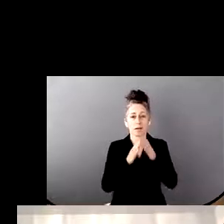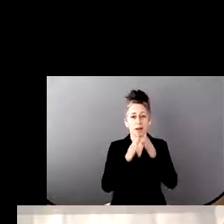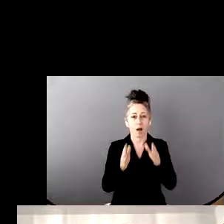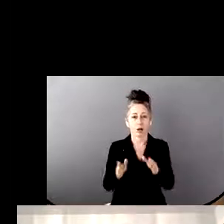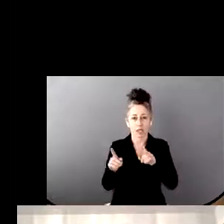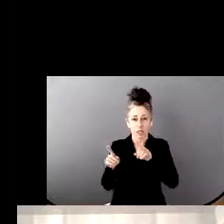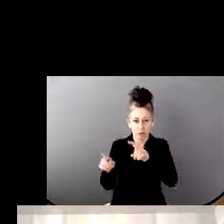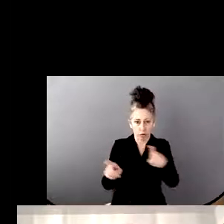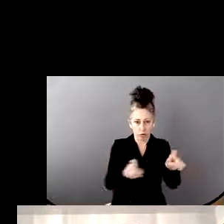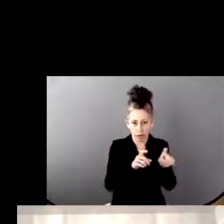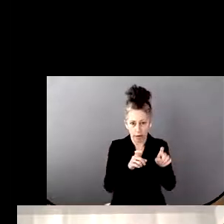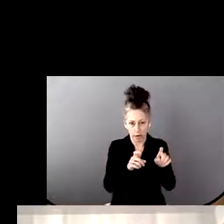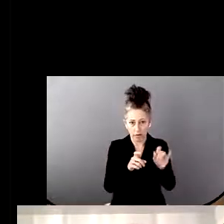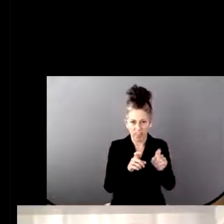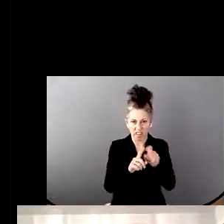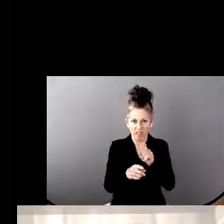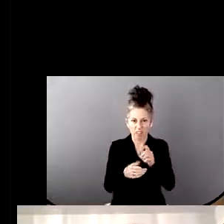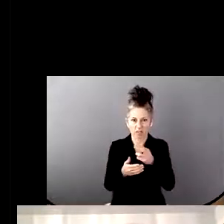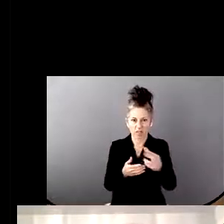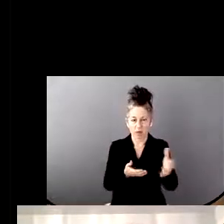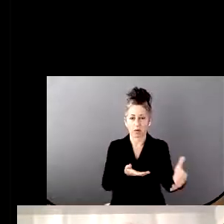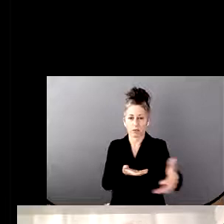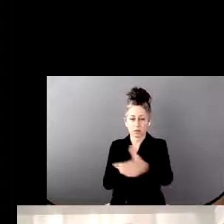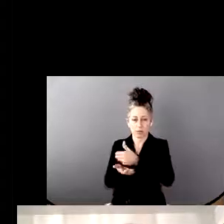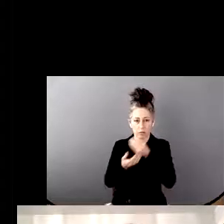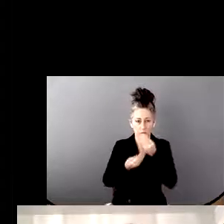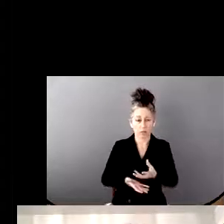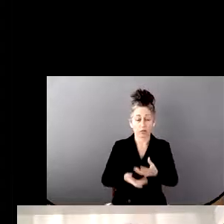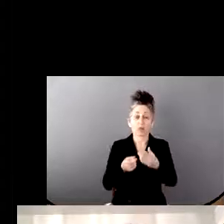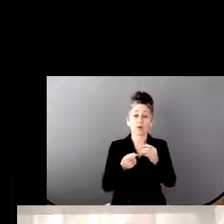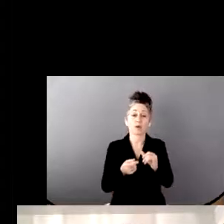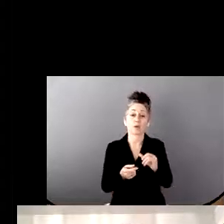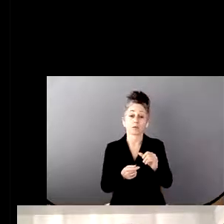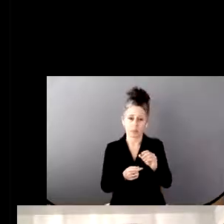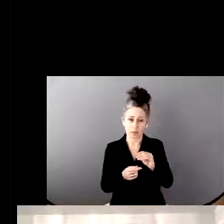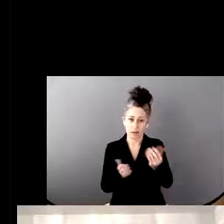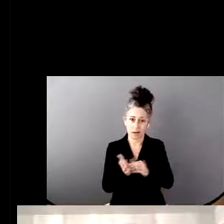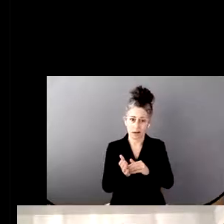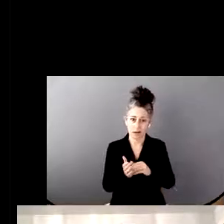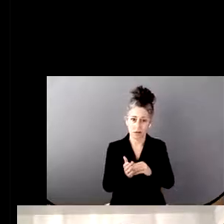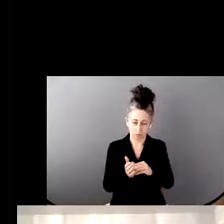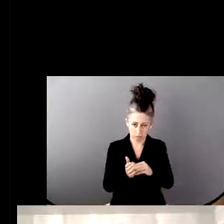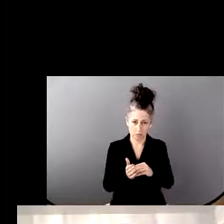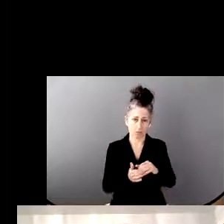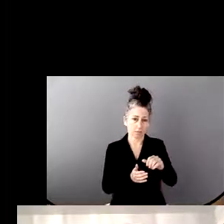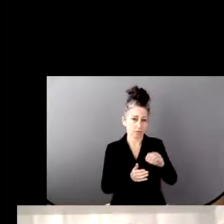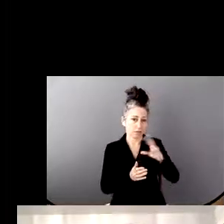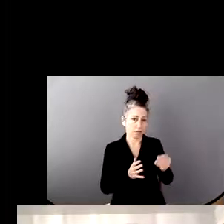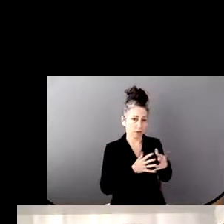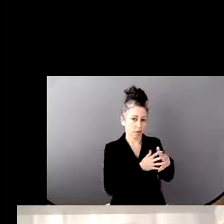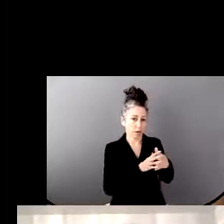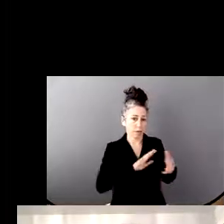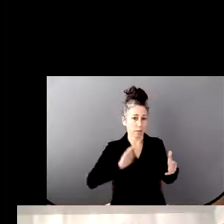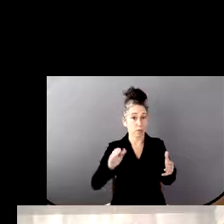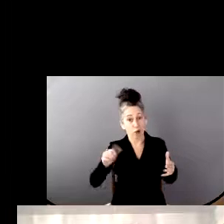And what we looked at was African Americans with disabilities compared again to people of all races with disabilities.